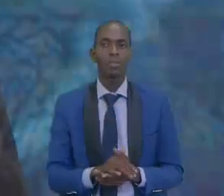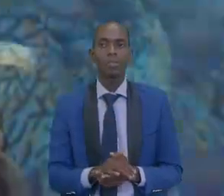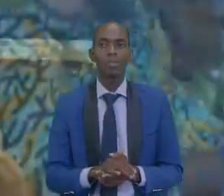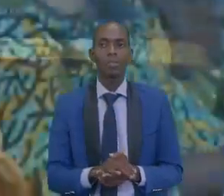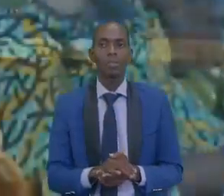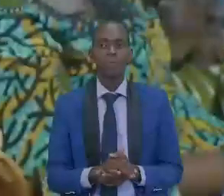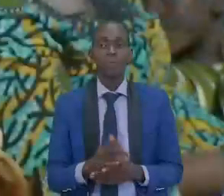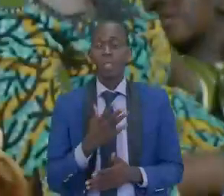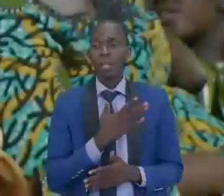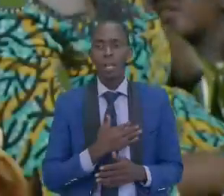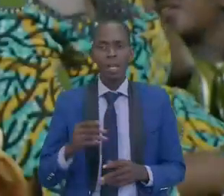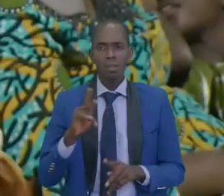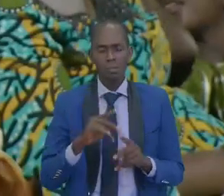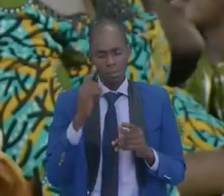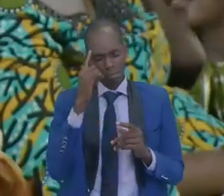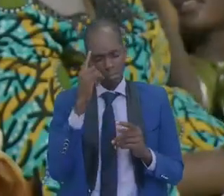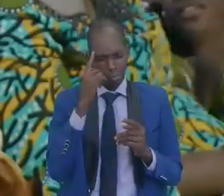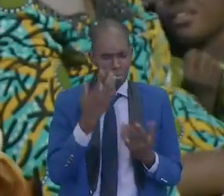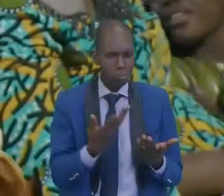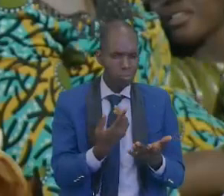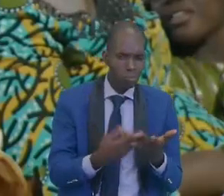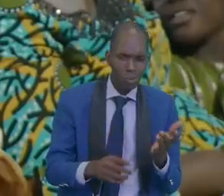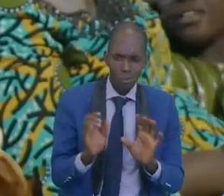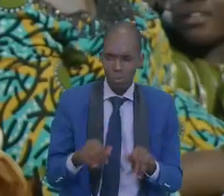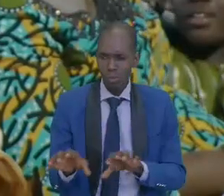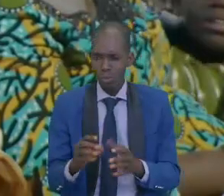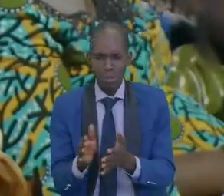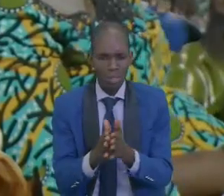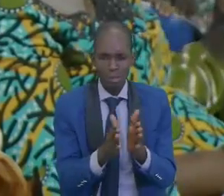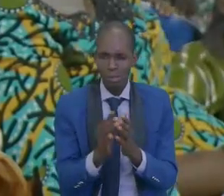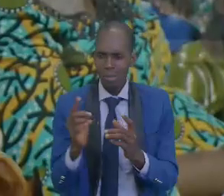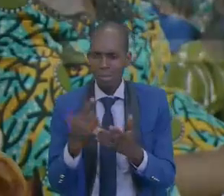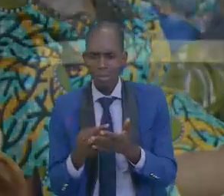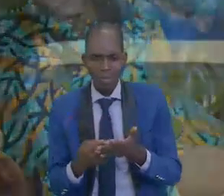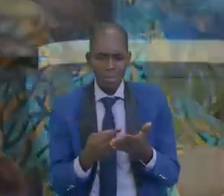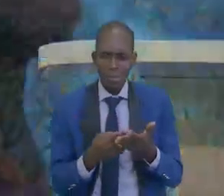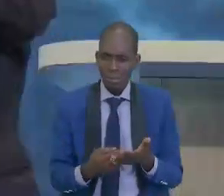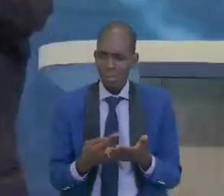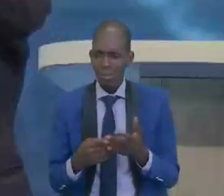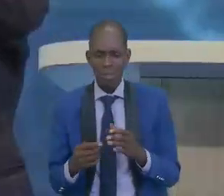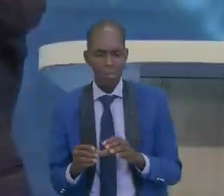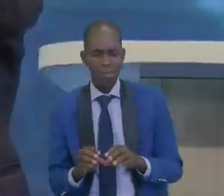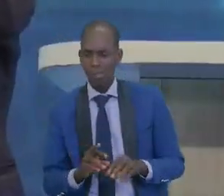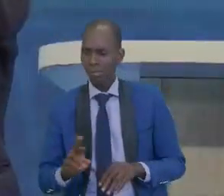And so they said, what can we do now? We go right,